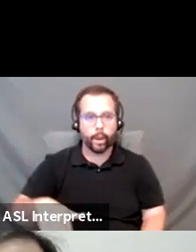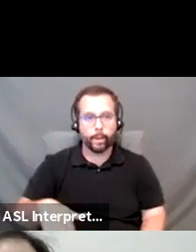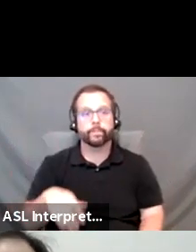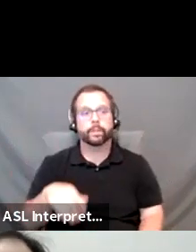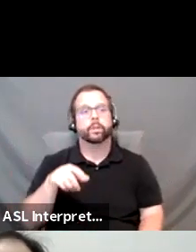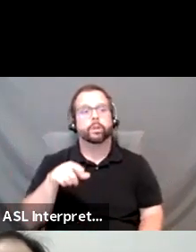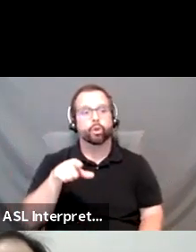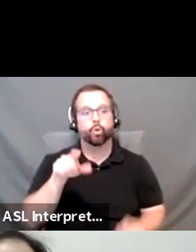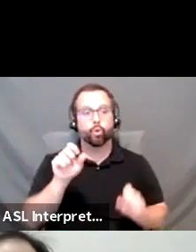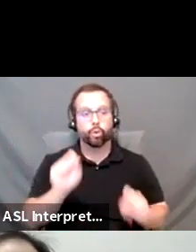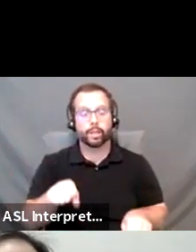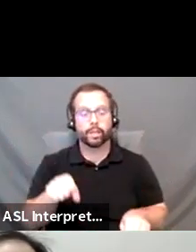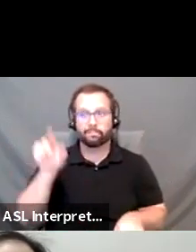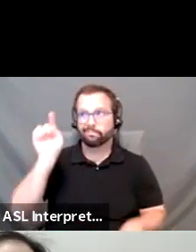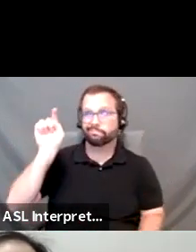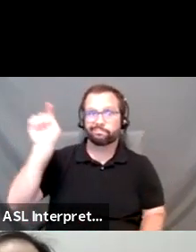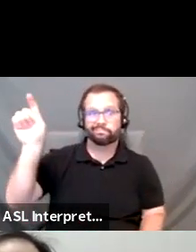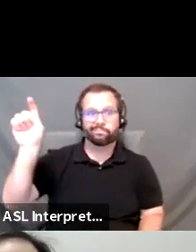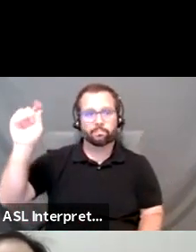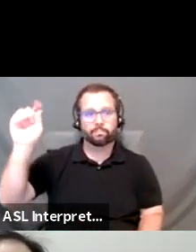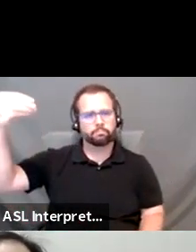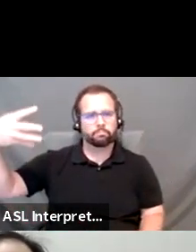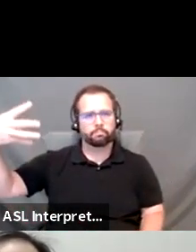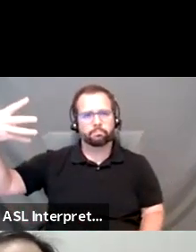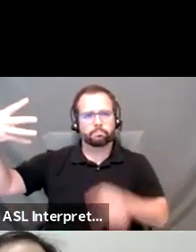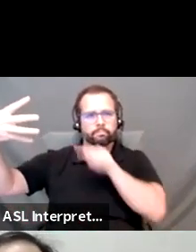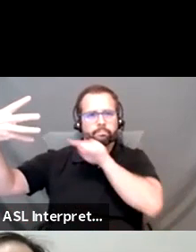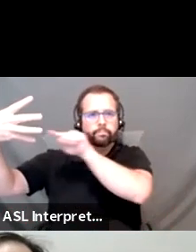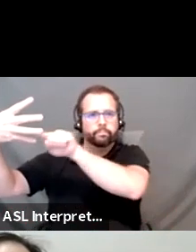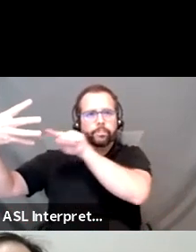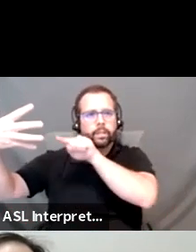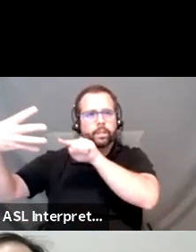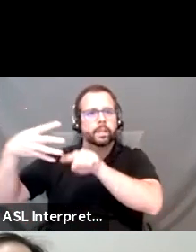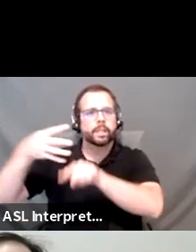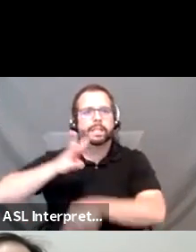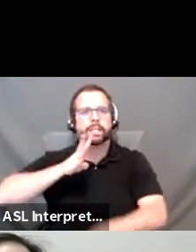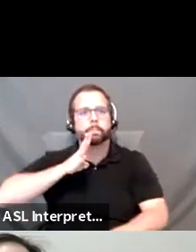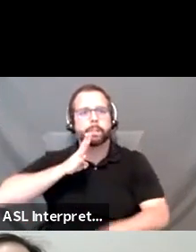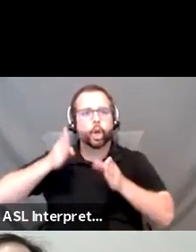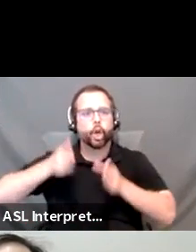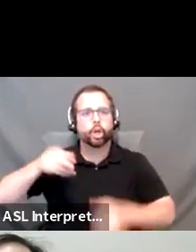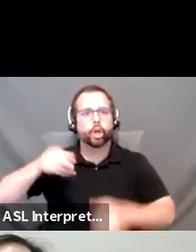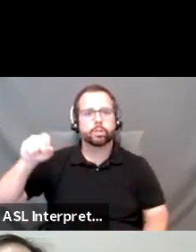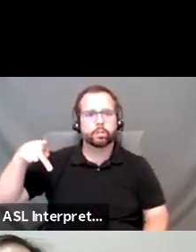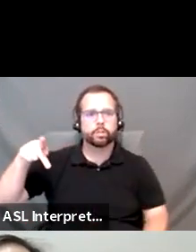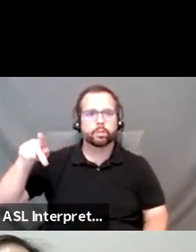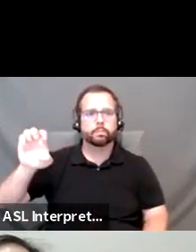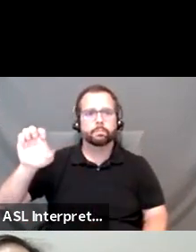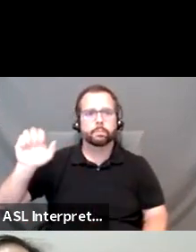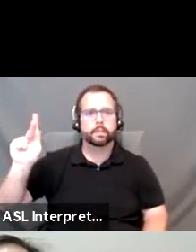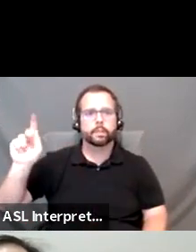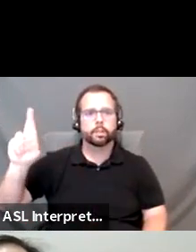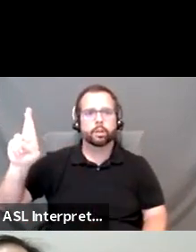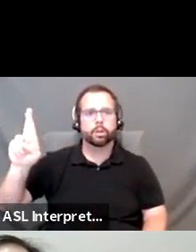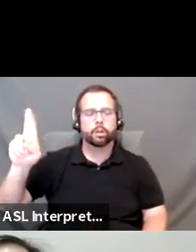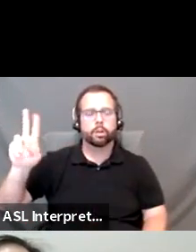select speaker view and pin him as well. So that will allow you to see him larger if you'd like. So this